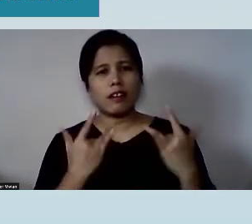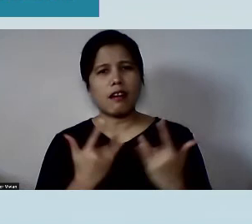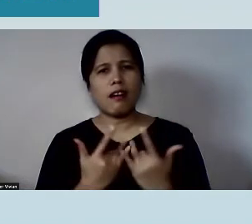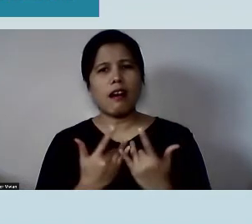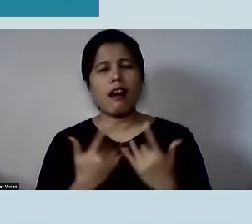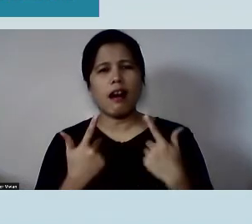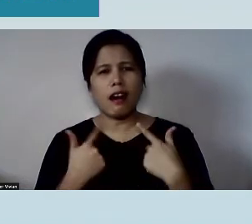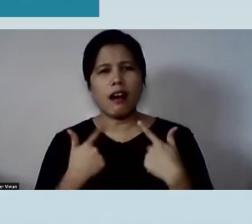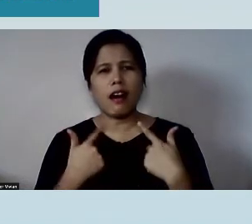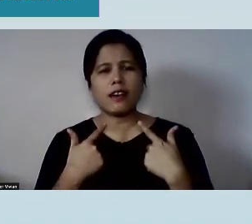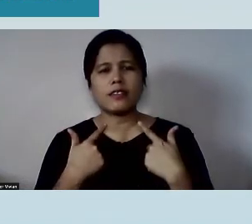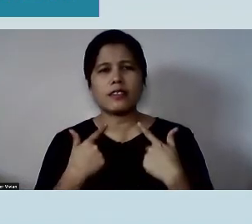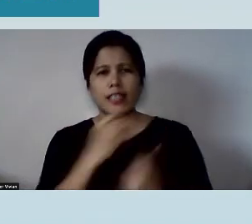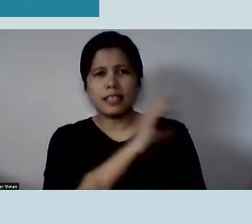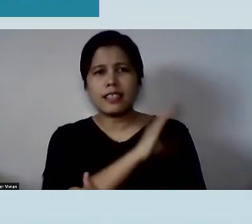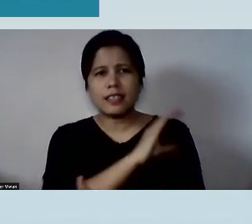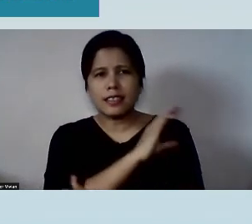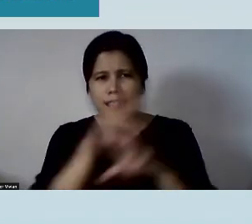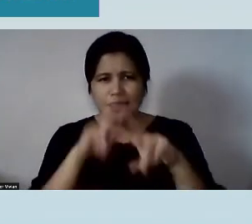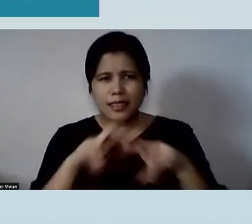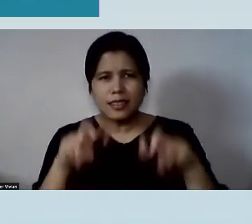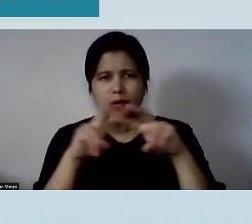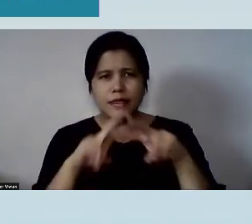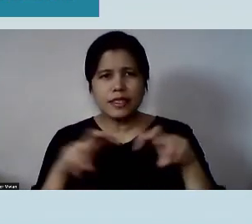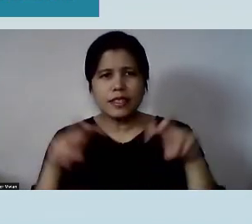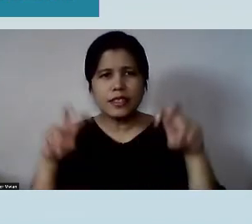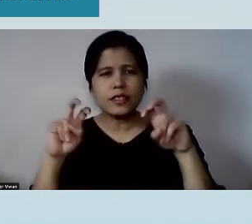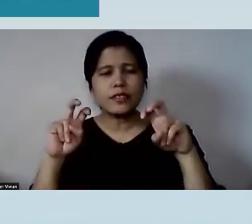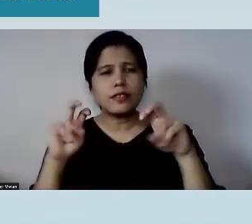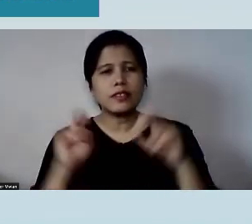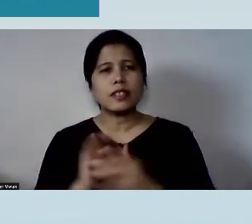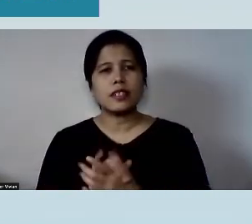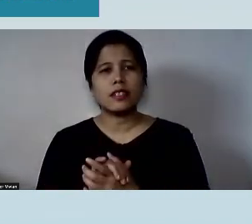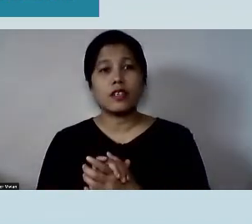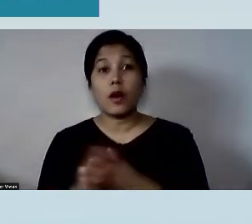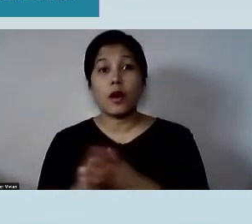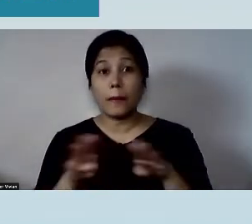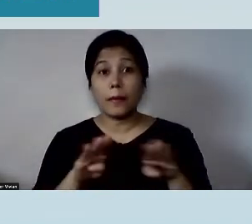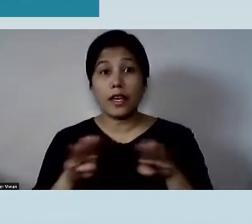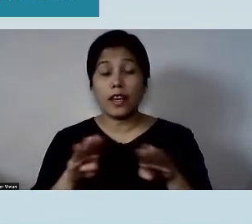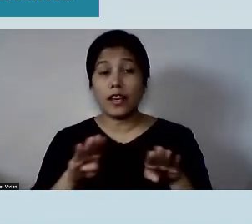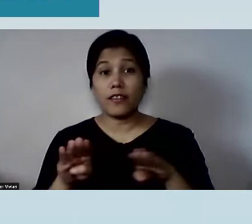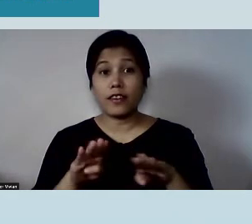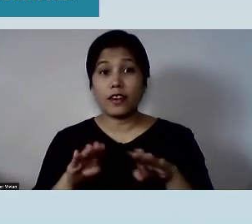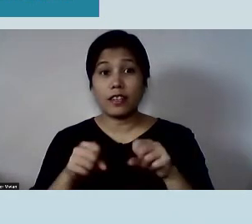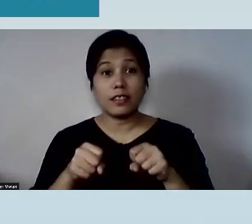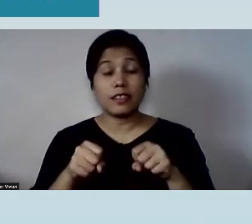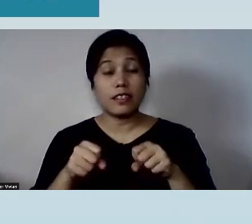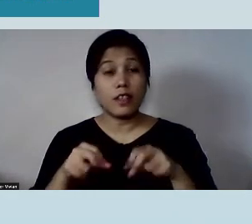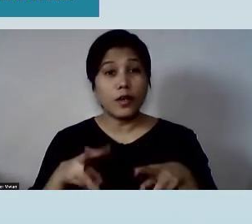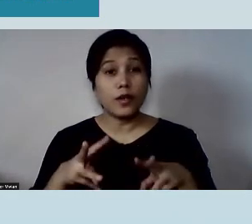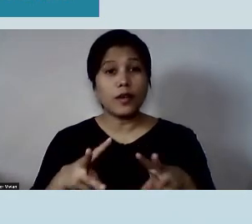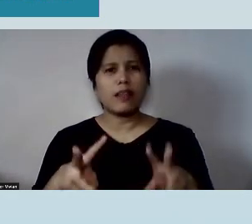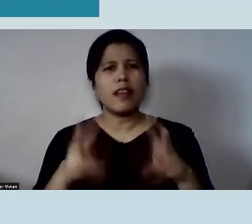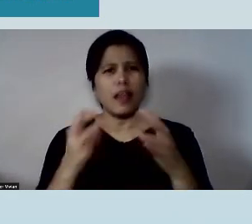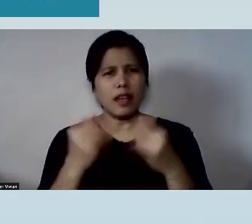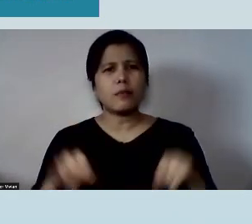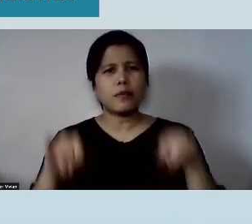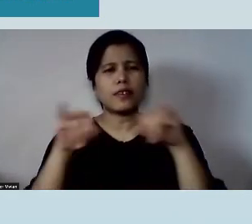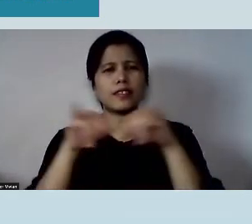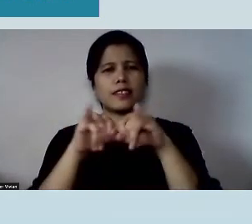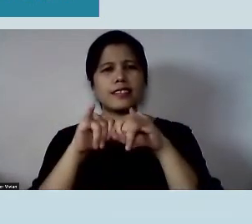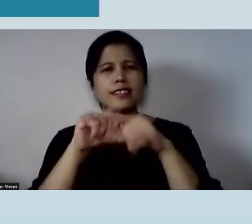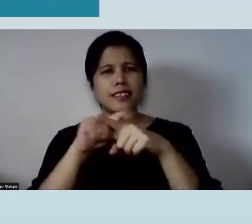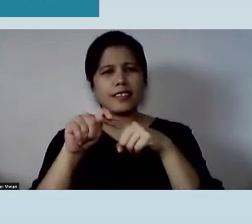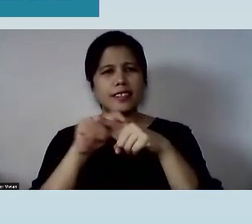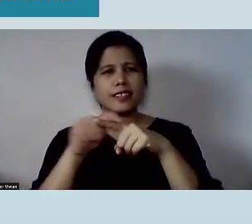have clinical examinations. Next slide. Okay, behavioral strategies are important. Parent training is important.